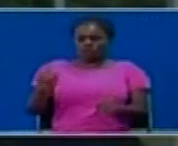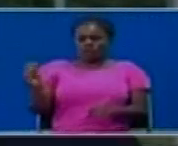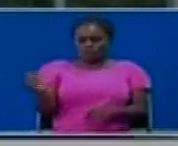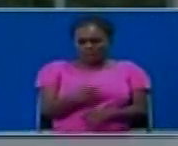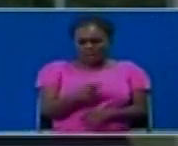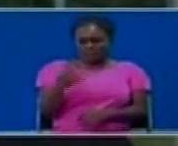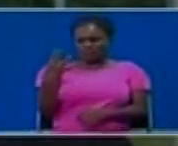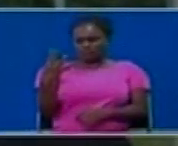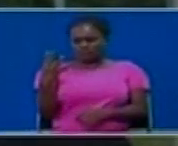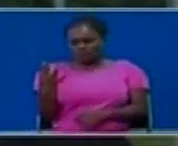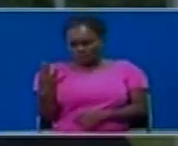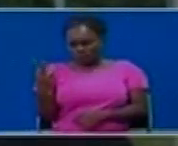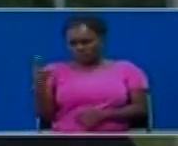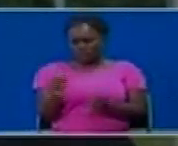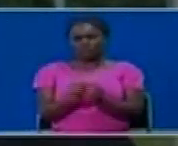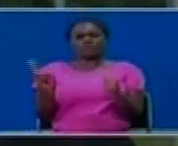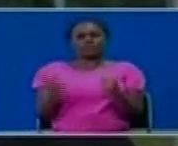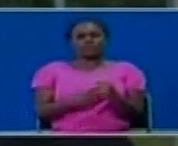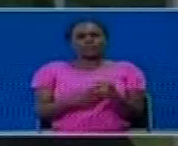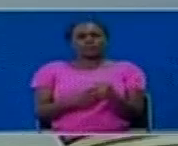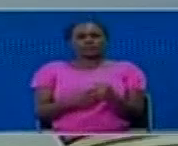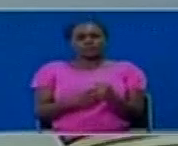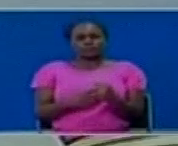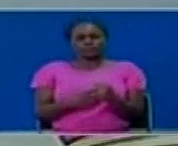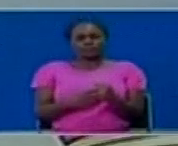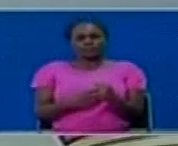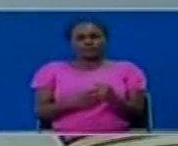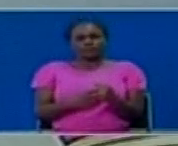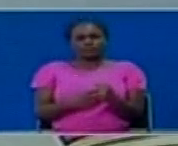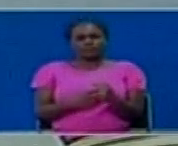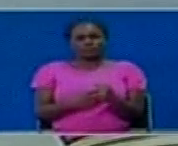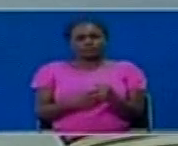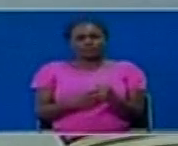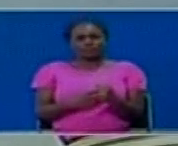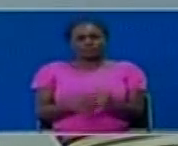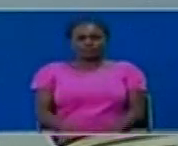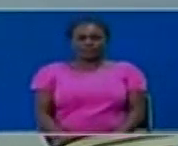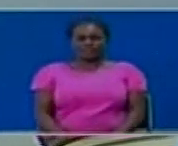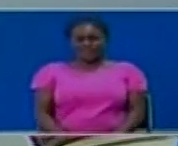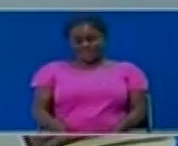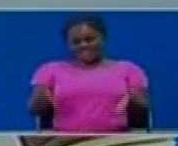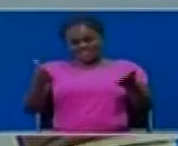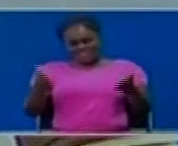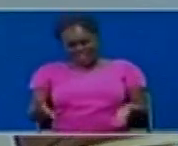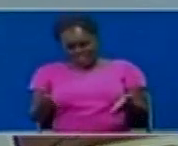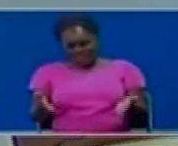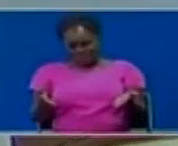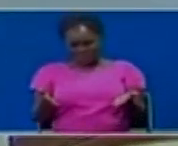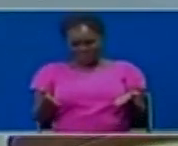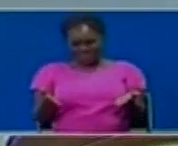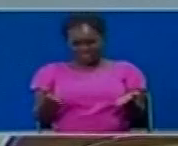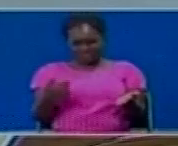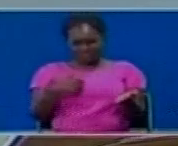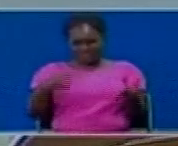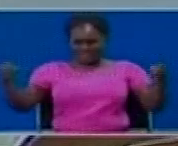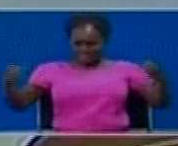Patrick Amimo, KTN News, Parliament. All right. So today, let me clarify before I give you